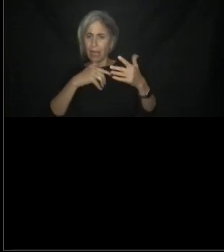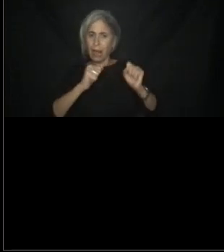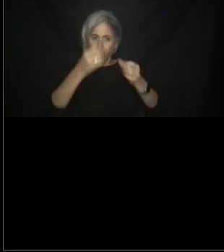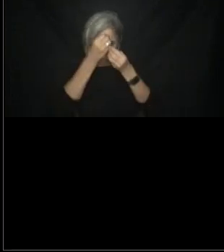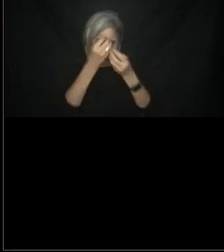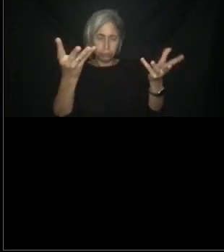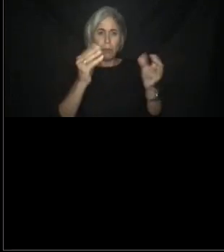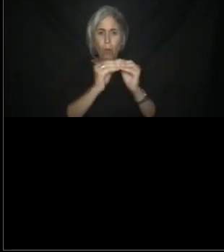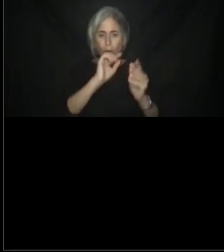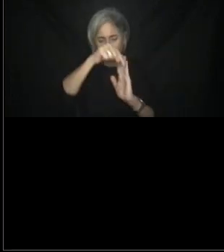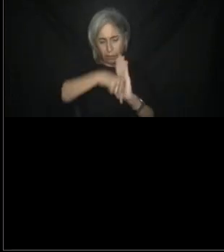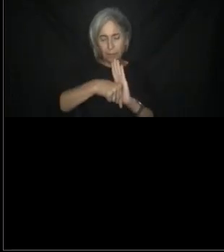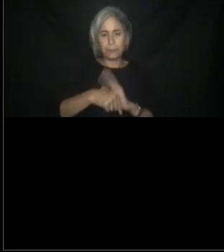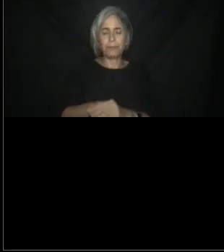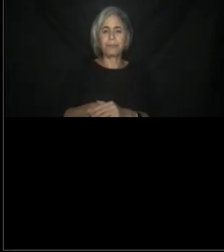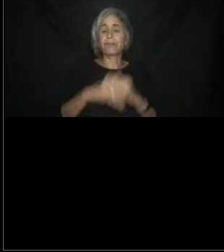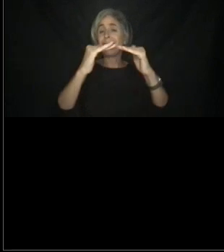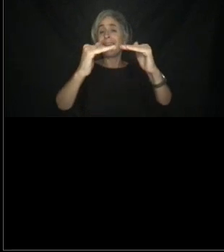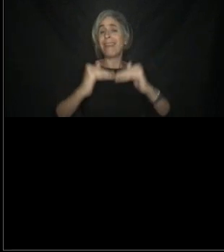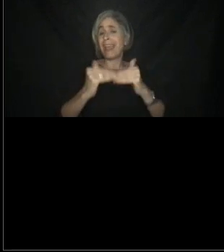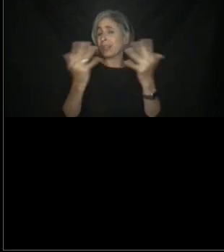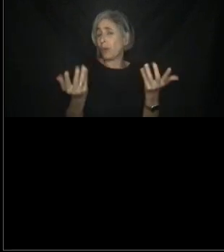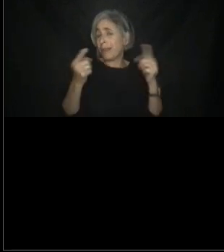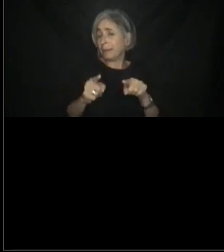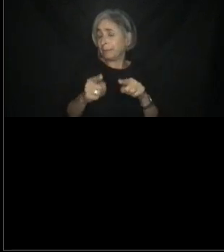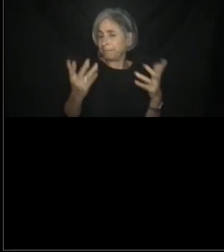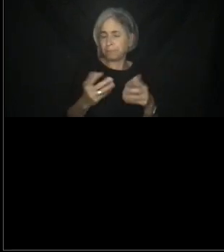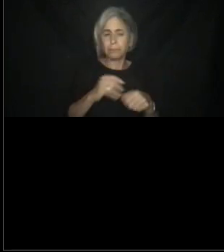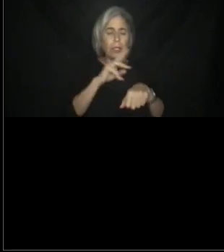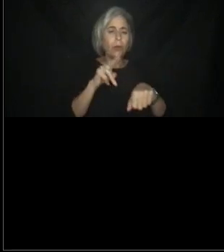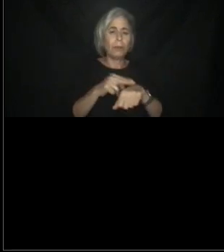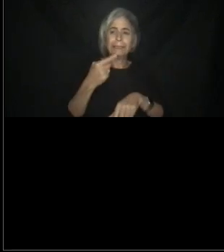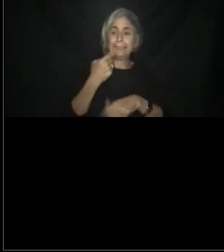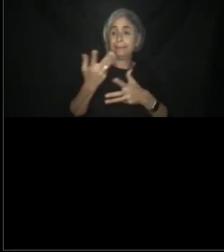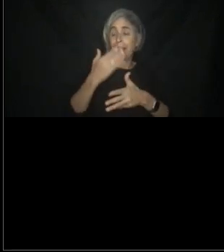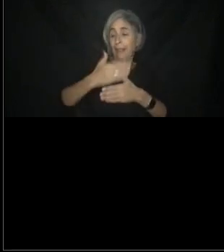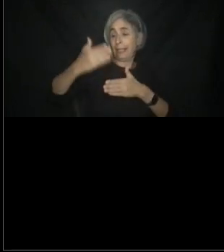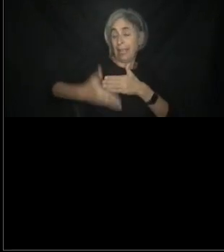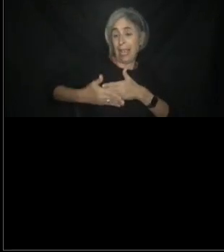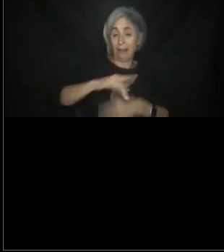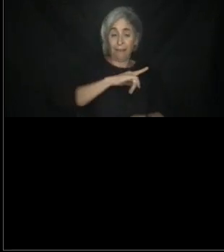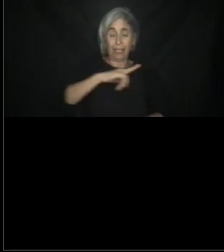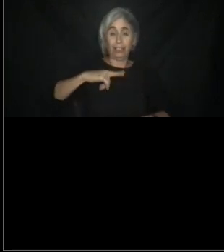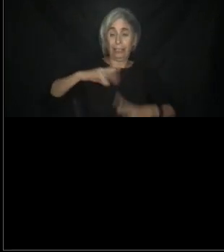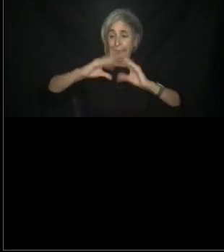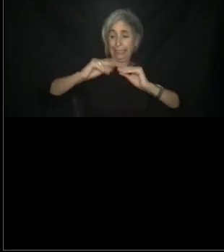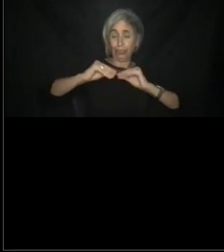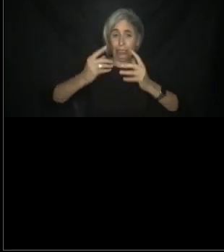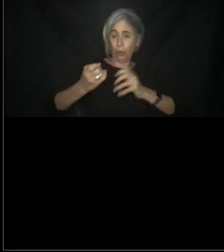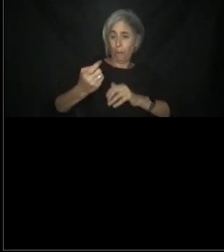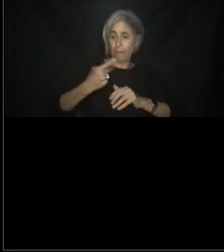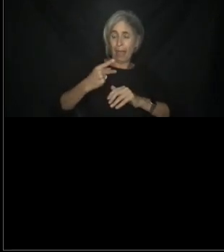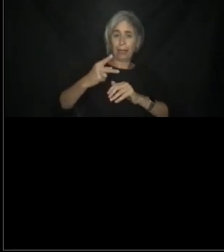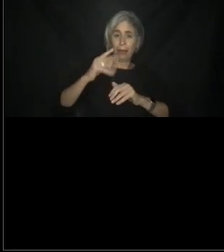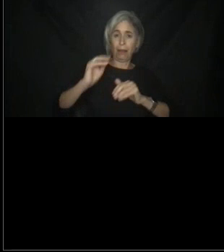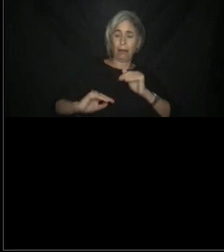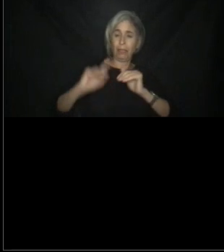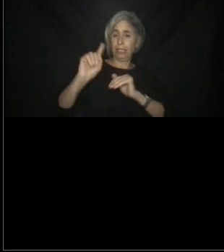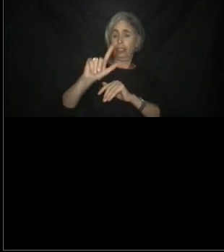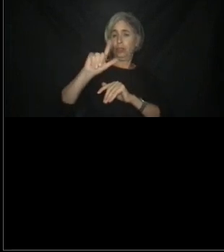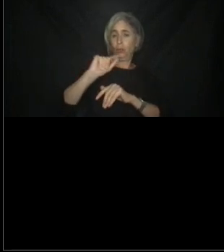them. What's next? So normally I would tell you that's the end of the legislative session and we'll go back up again in